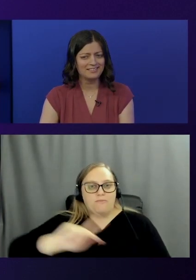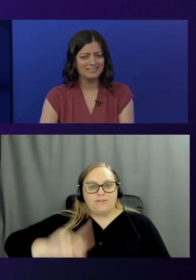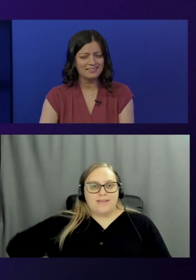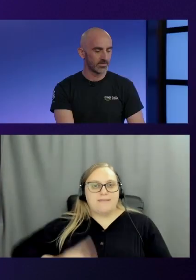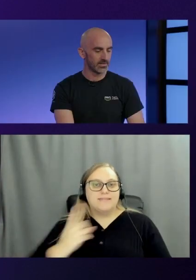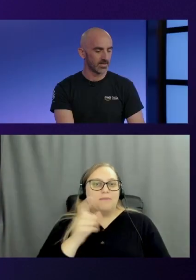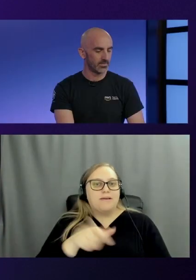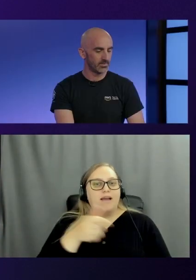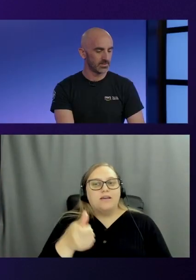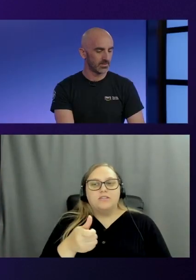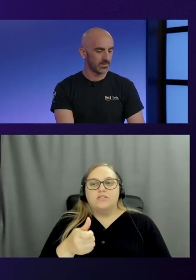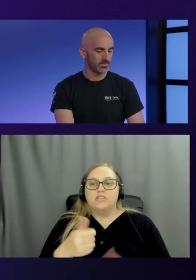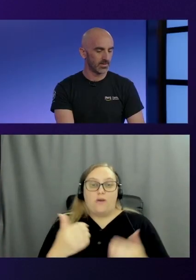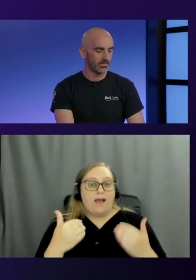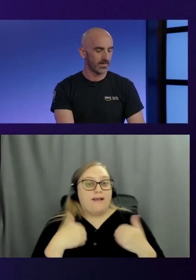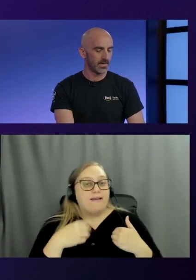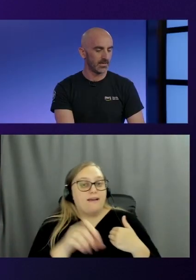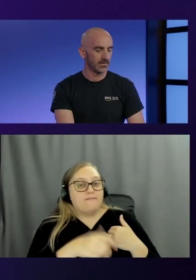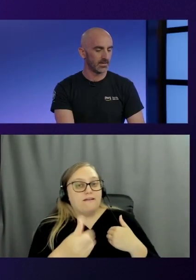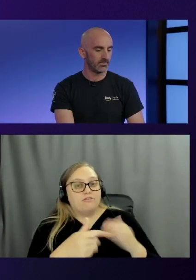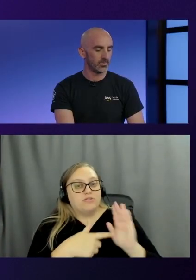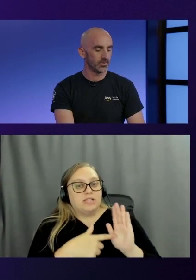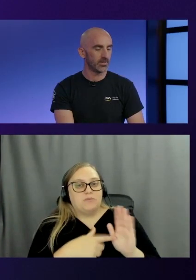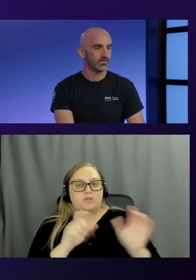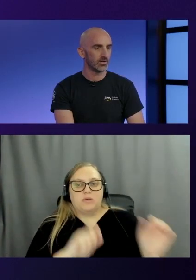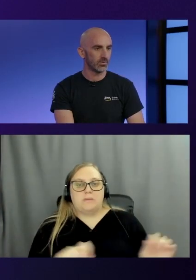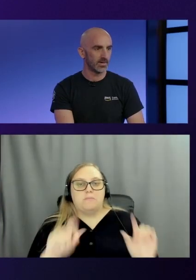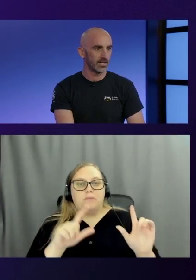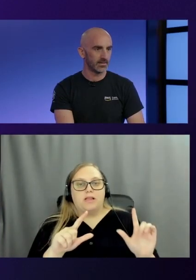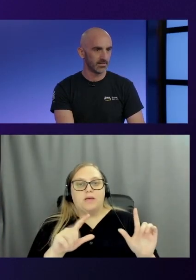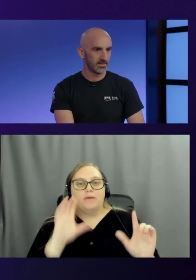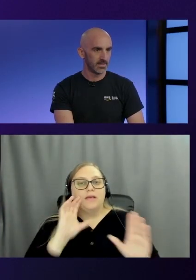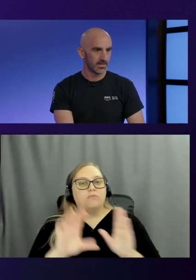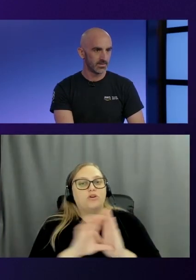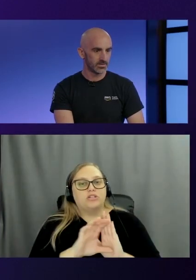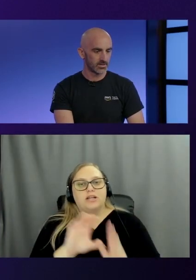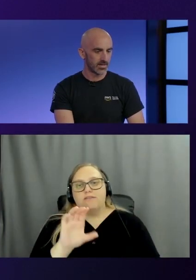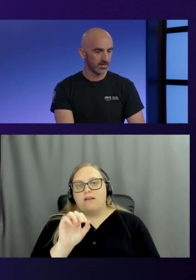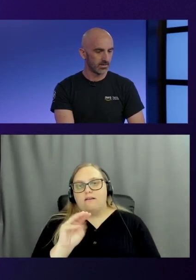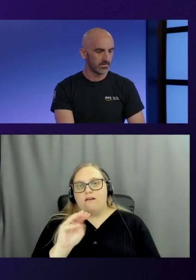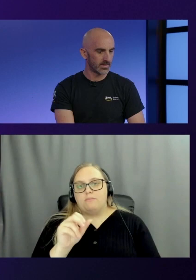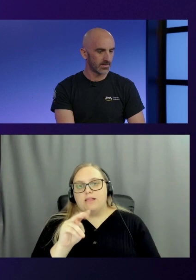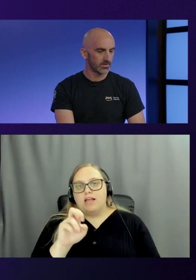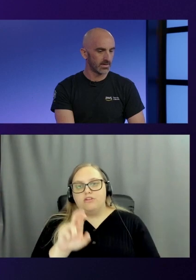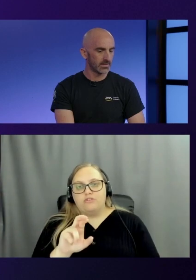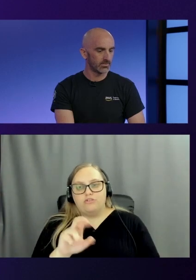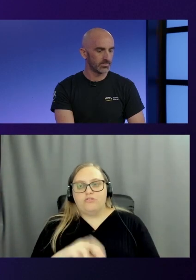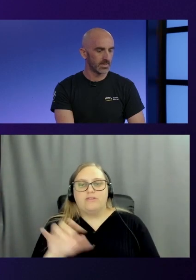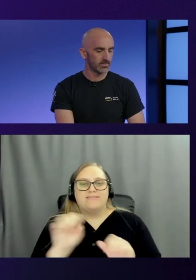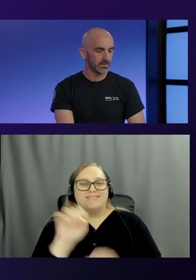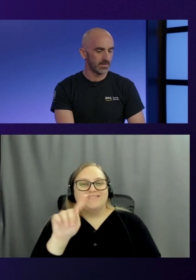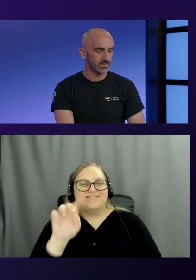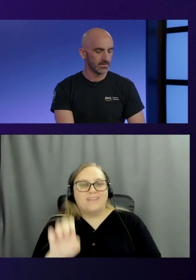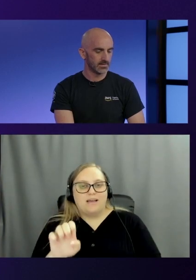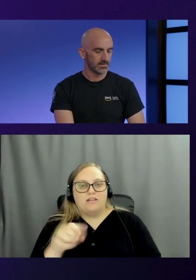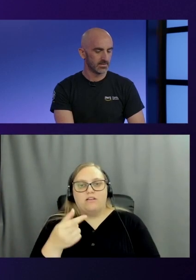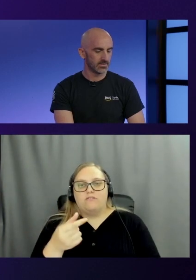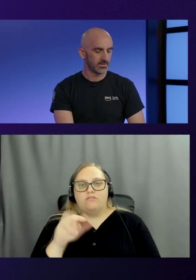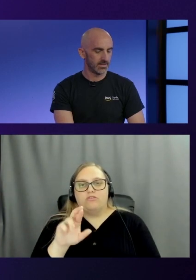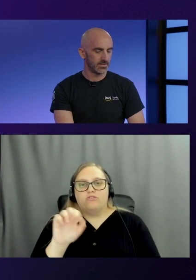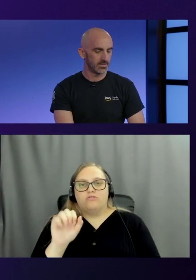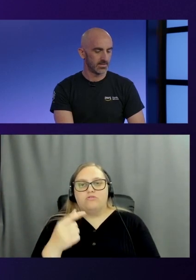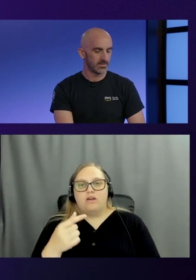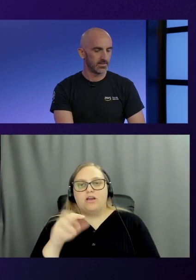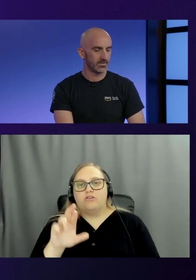I've also have some other examples. So let's pull up a portrait of a coal miner in the style of the Greg Rutalski.